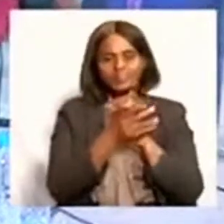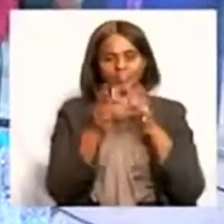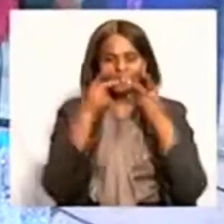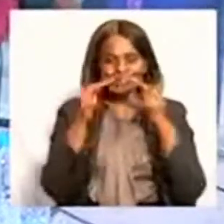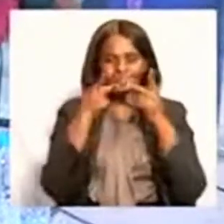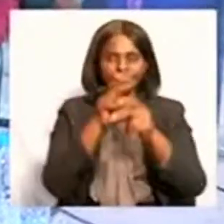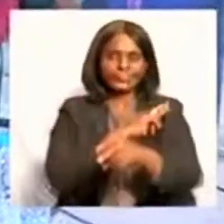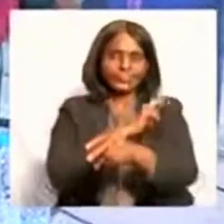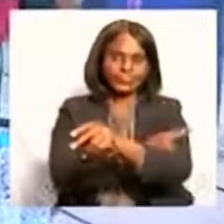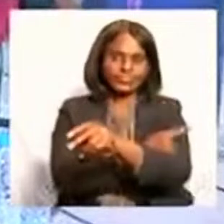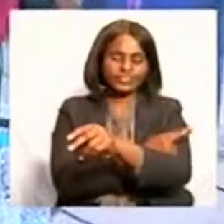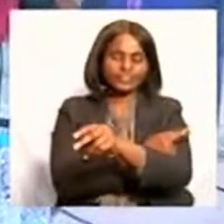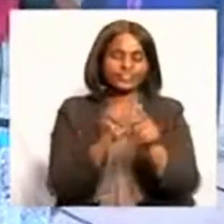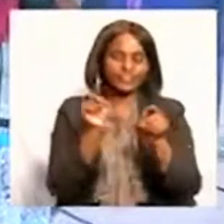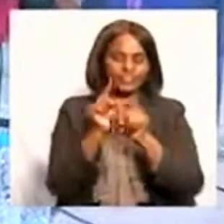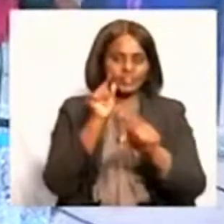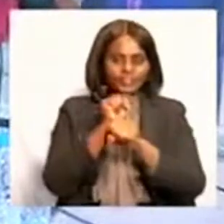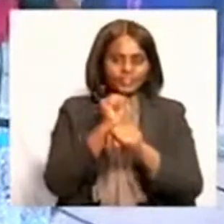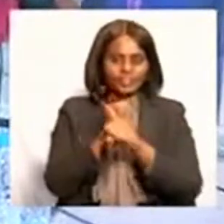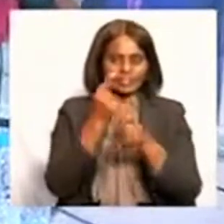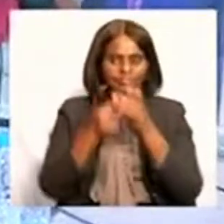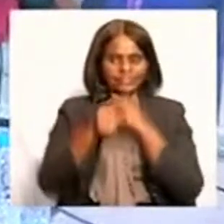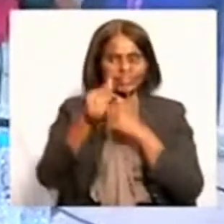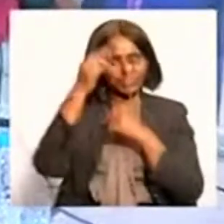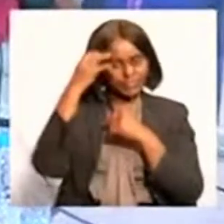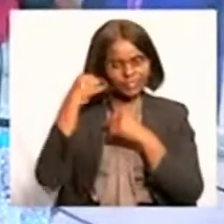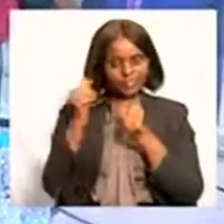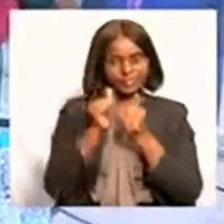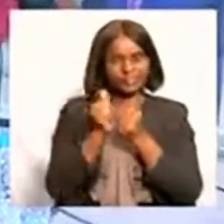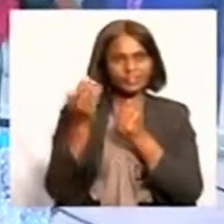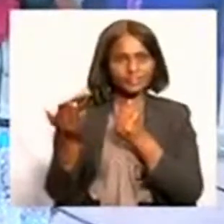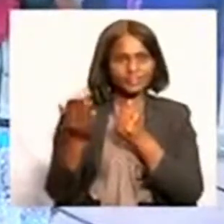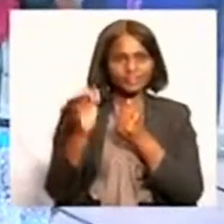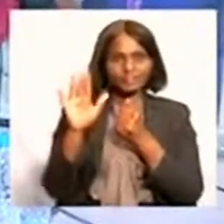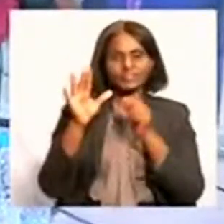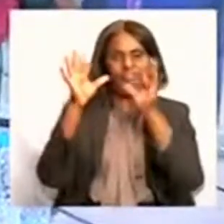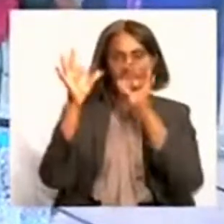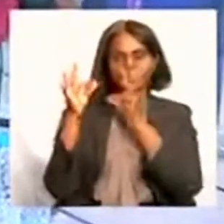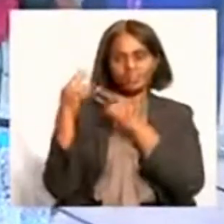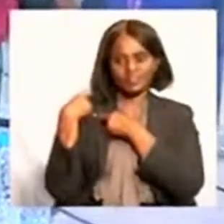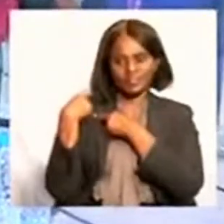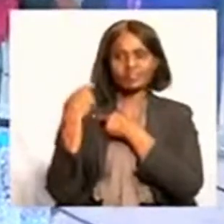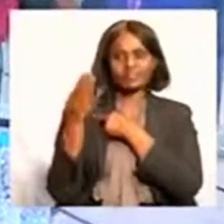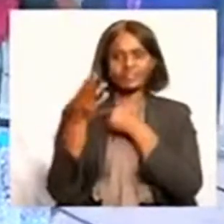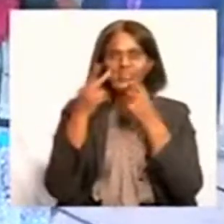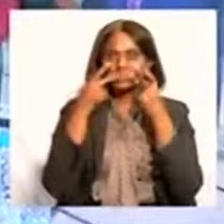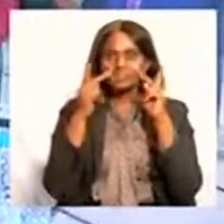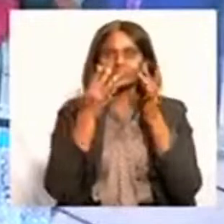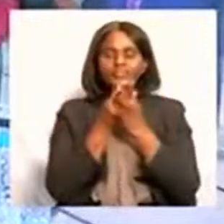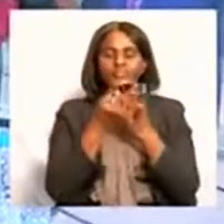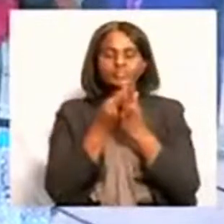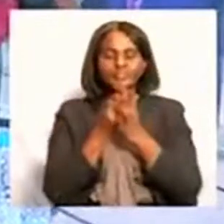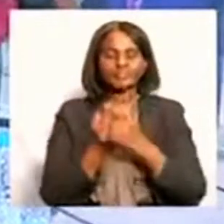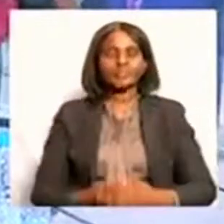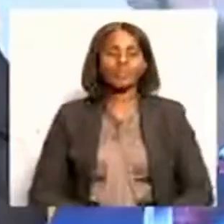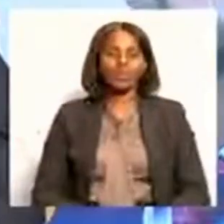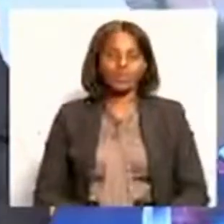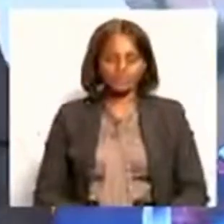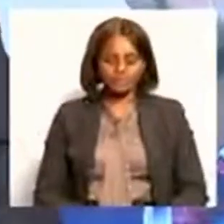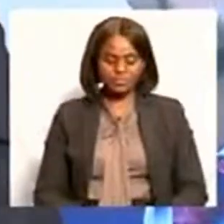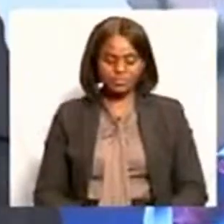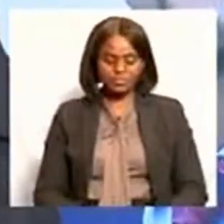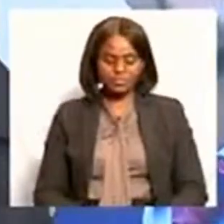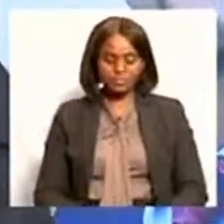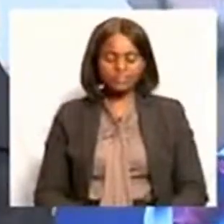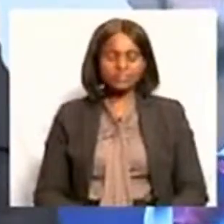public resources and the role that the office plays with regards to its accountability of public finances? So thanks very